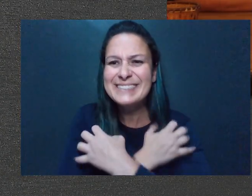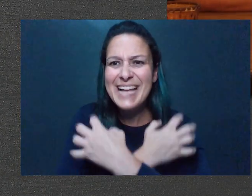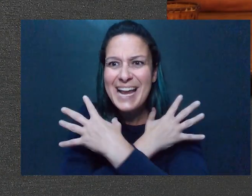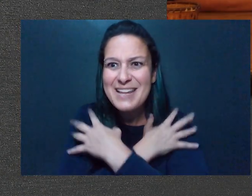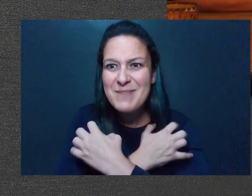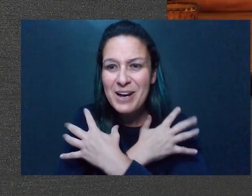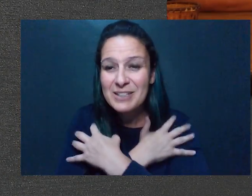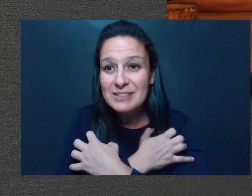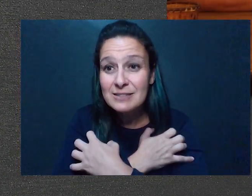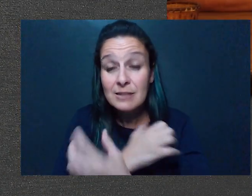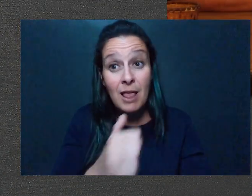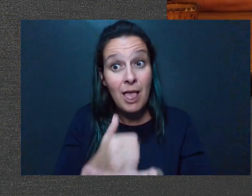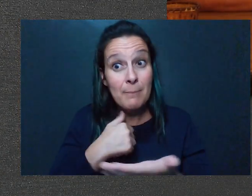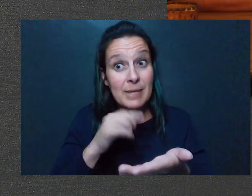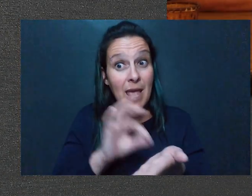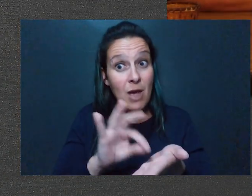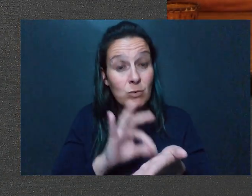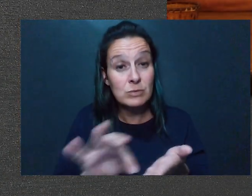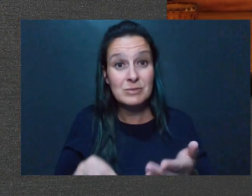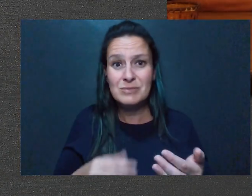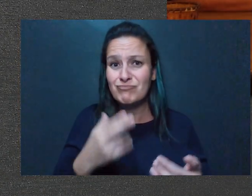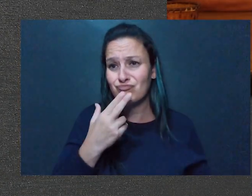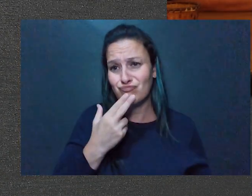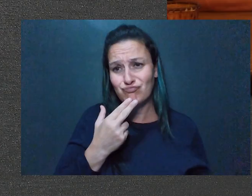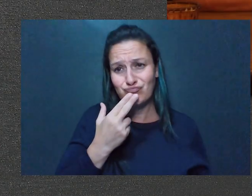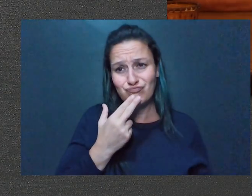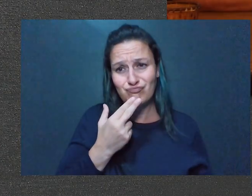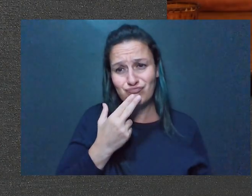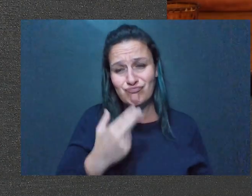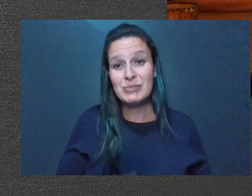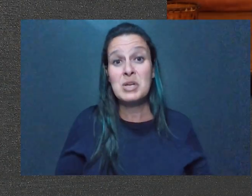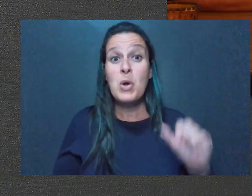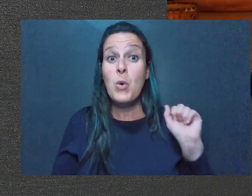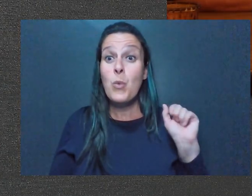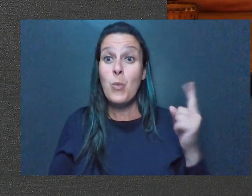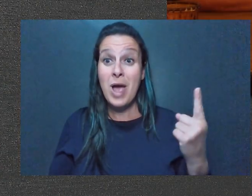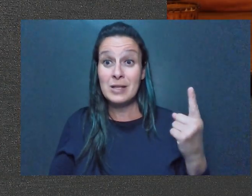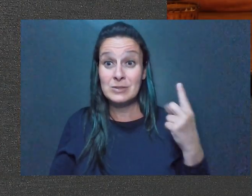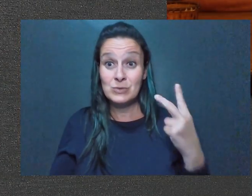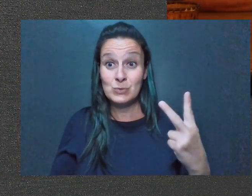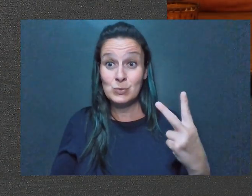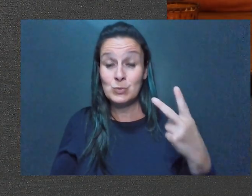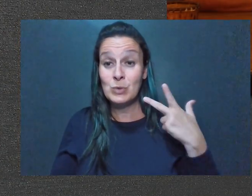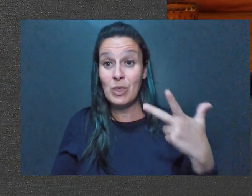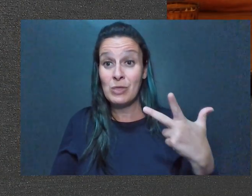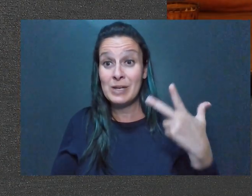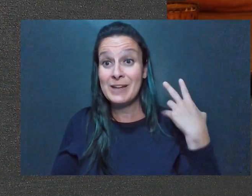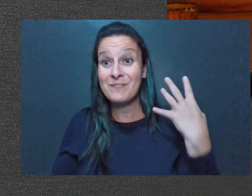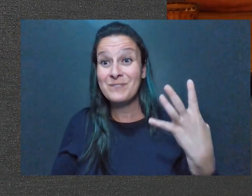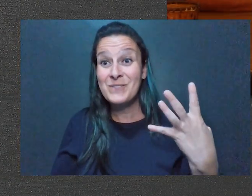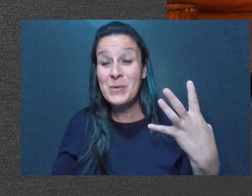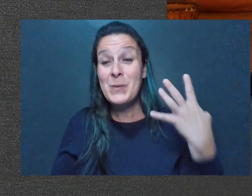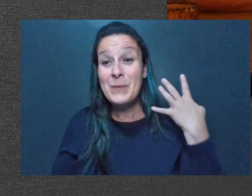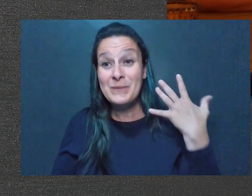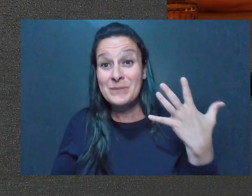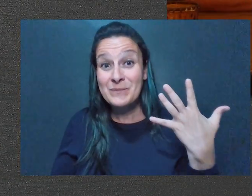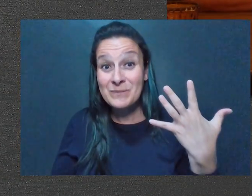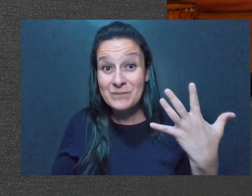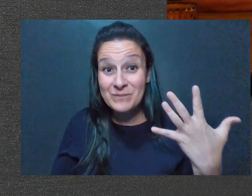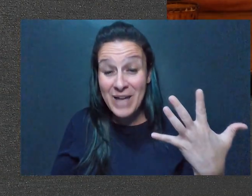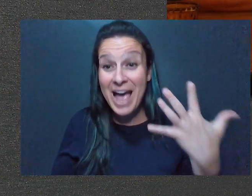bears. Help me count them. Aren't they cute? They're so cute. Ready? 1, 2, 3,